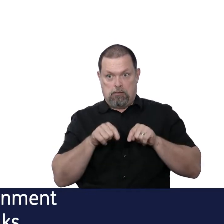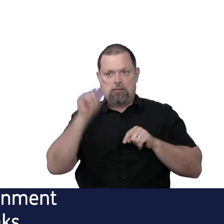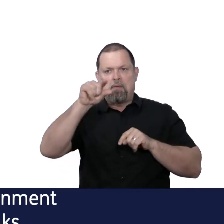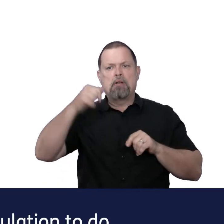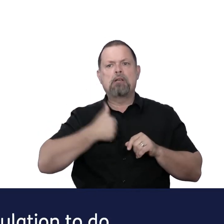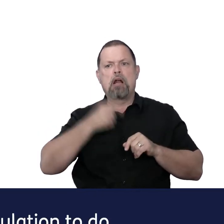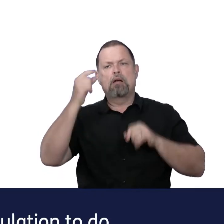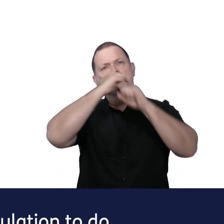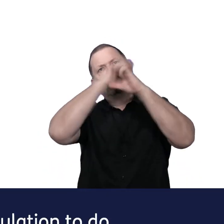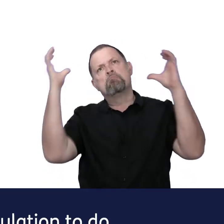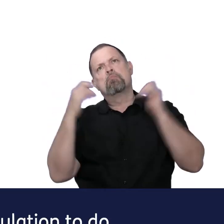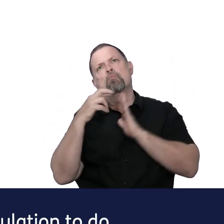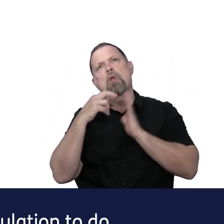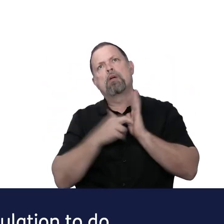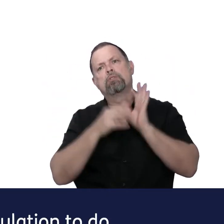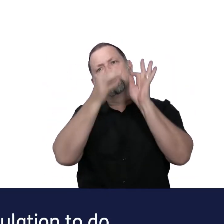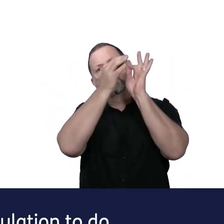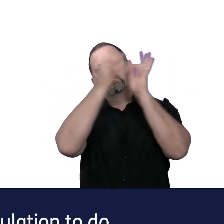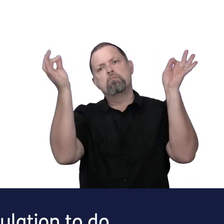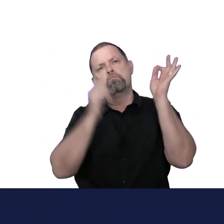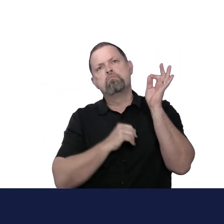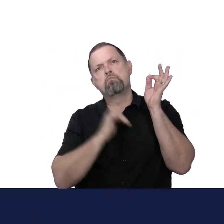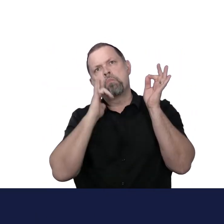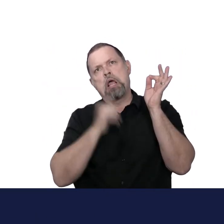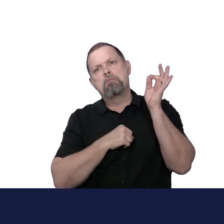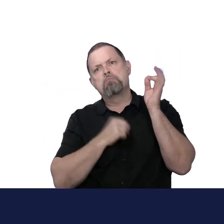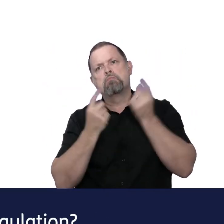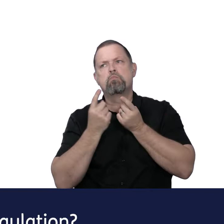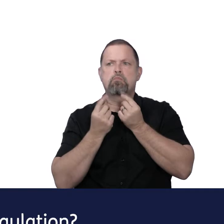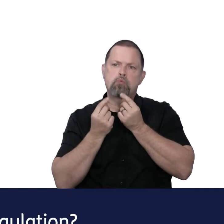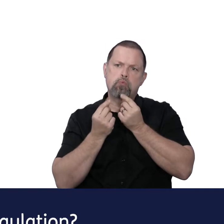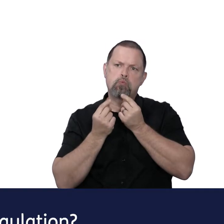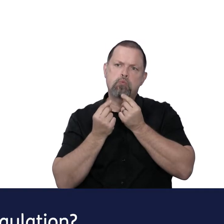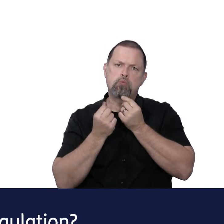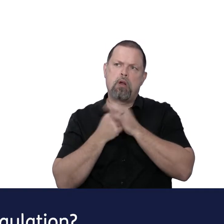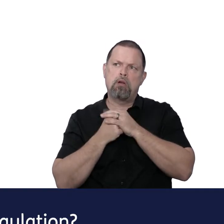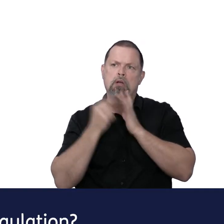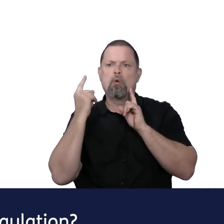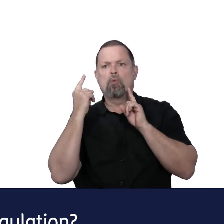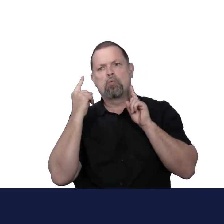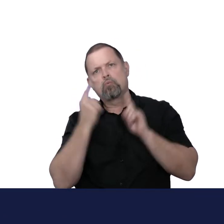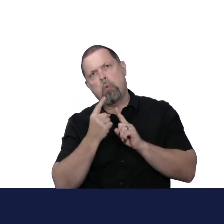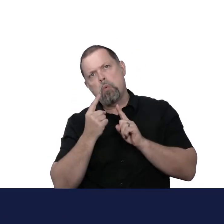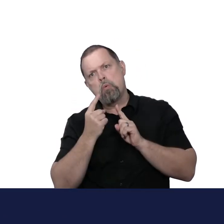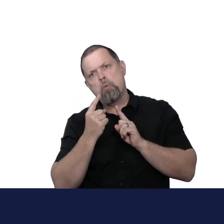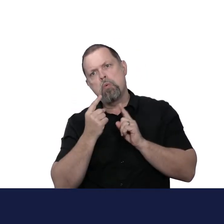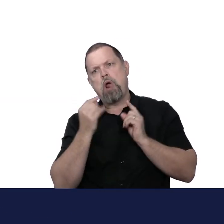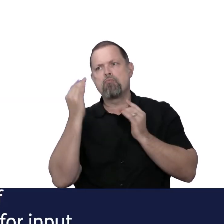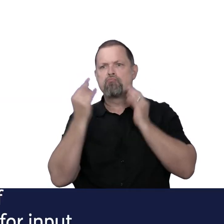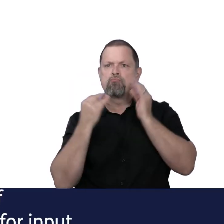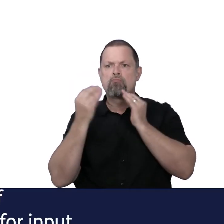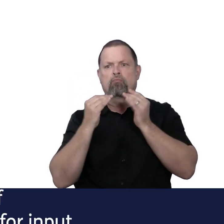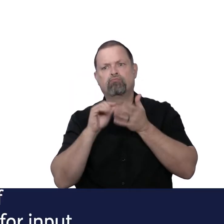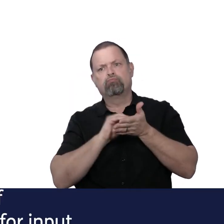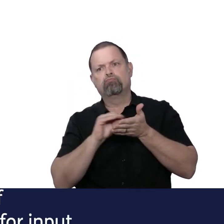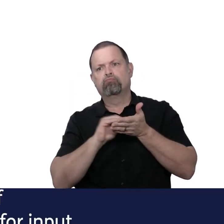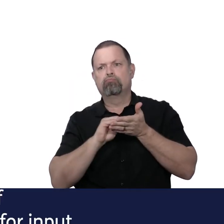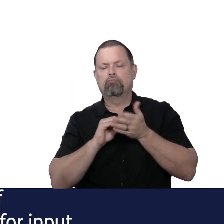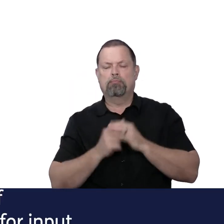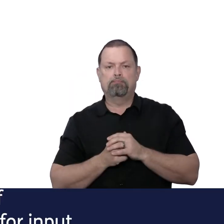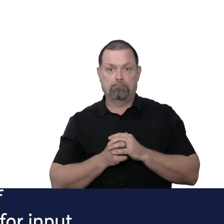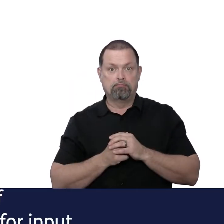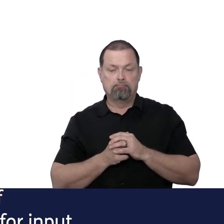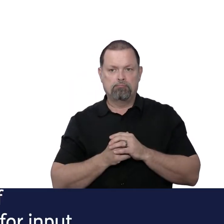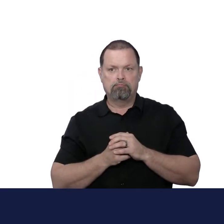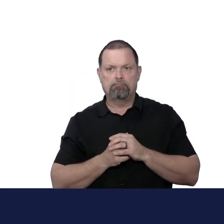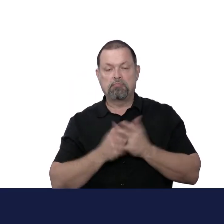agency thinks about what they want the regulation to do. What is the goal of the regulation? Here are some of the ways they